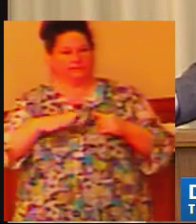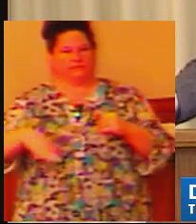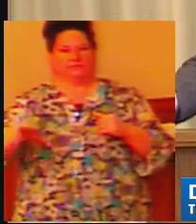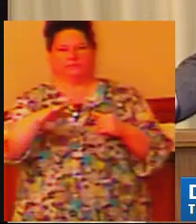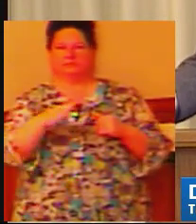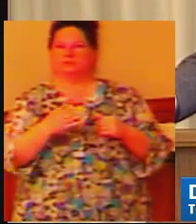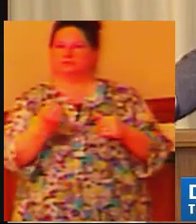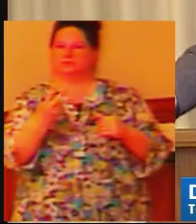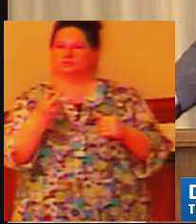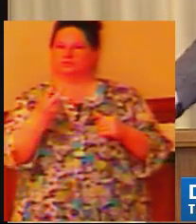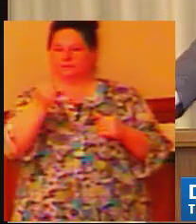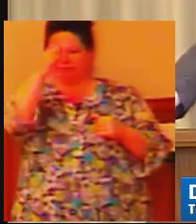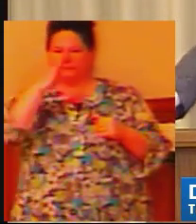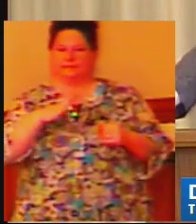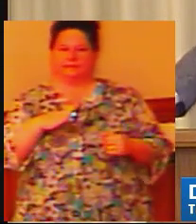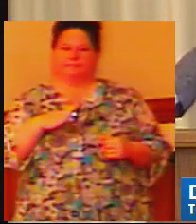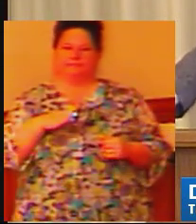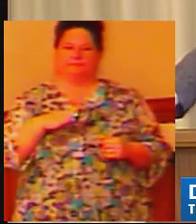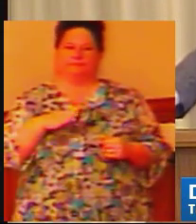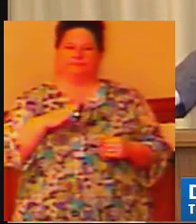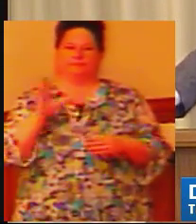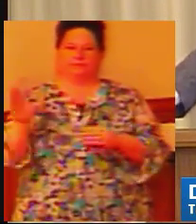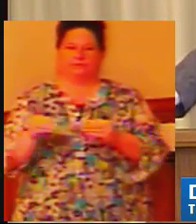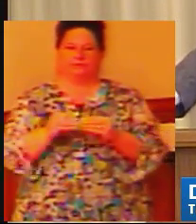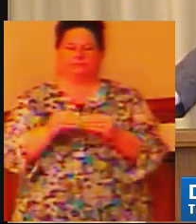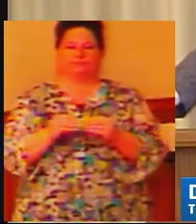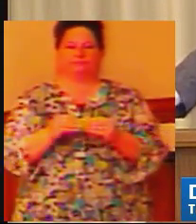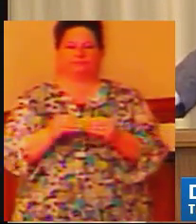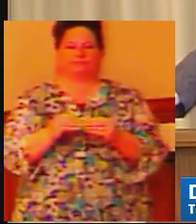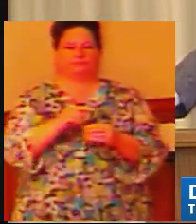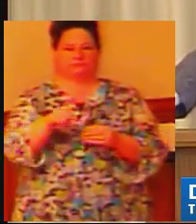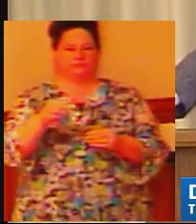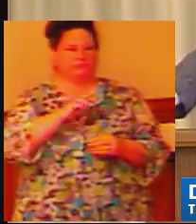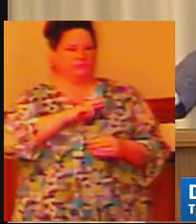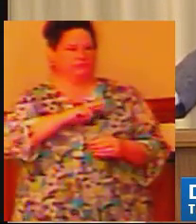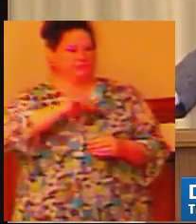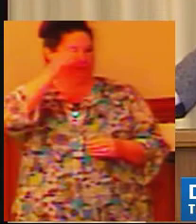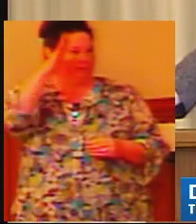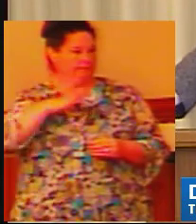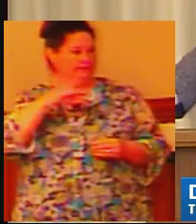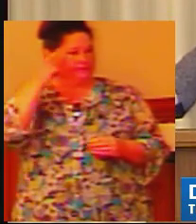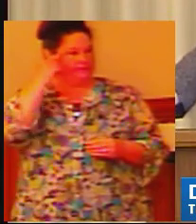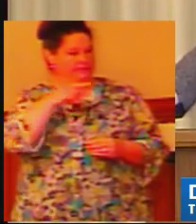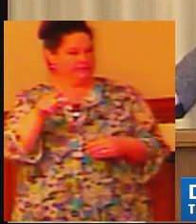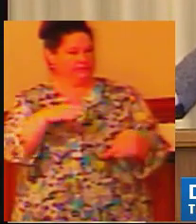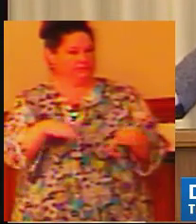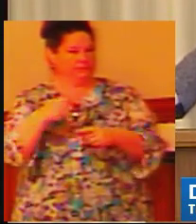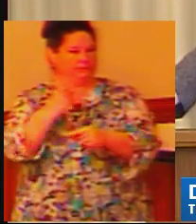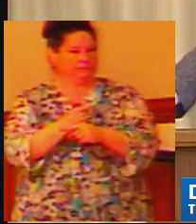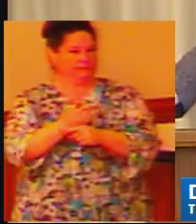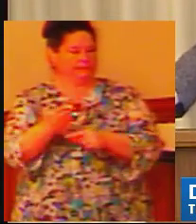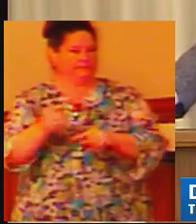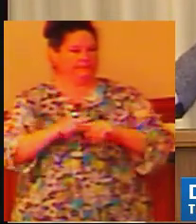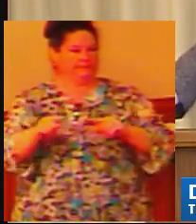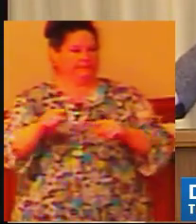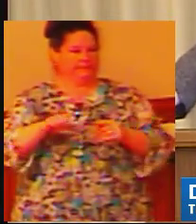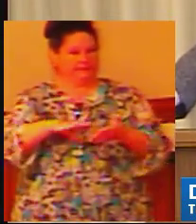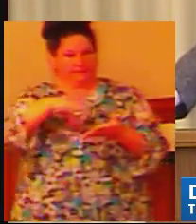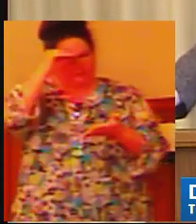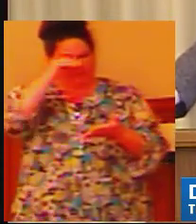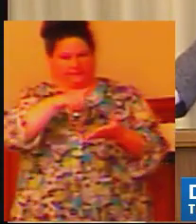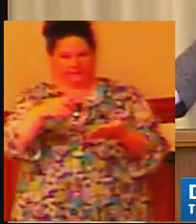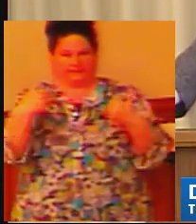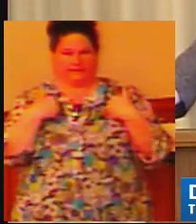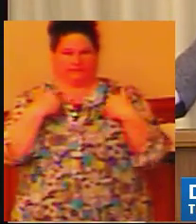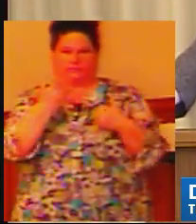12. So these 12 men were religious, and they thought they were doing the right thing. Come to find out, they had the